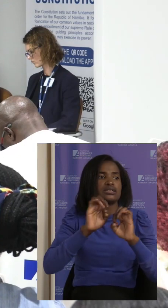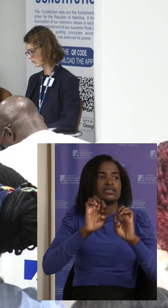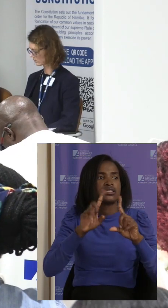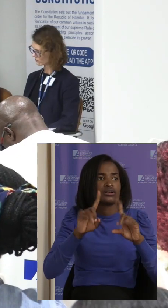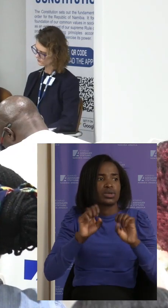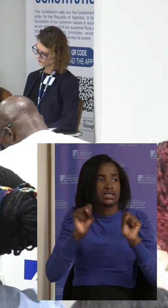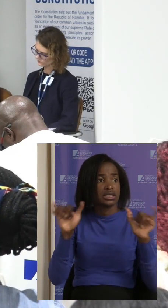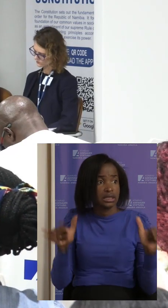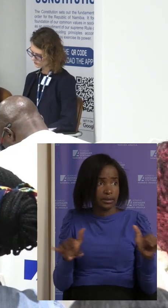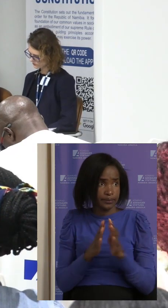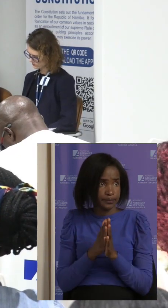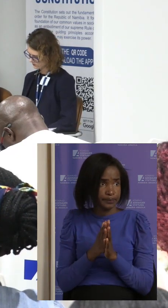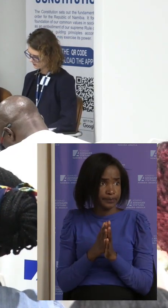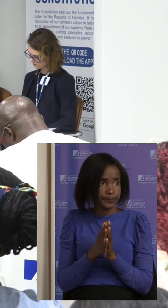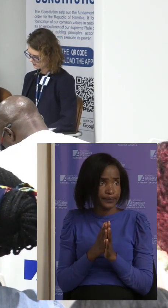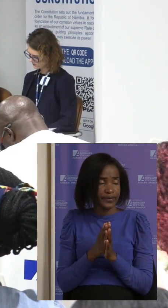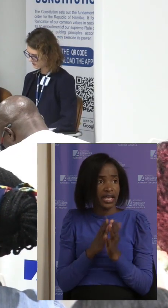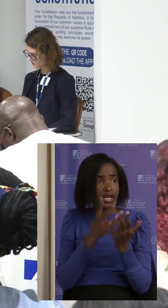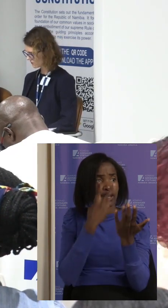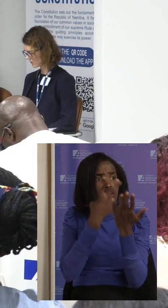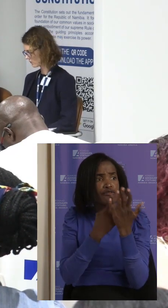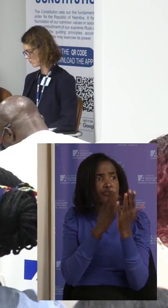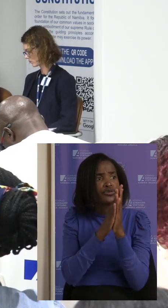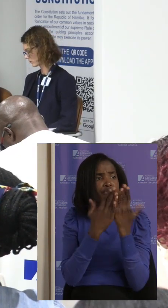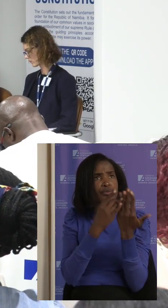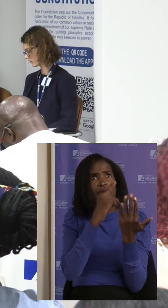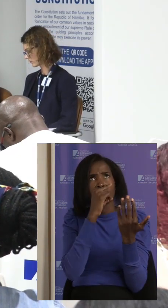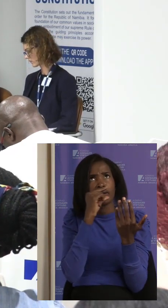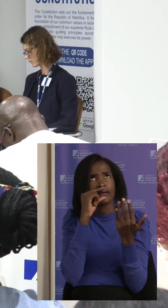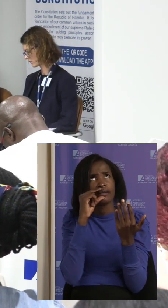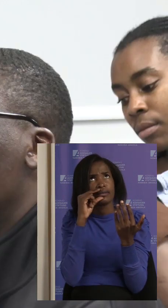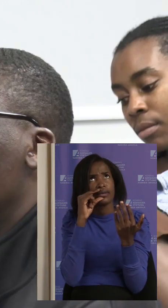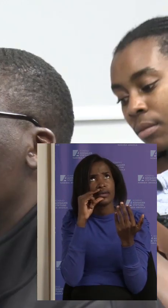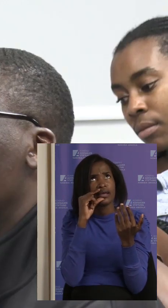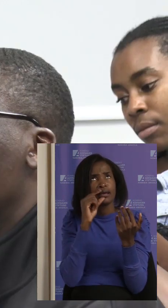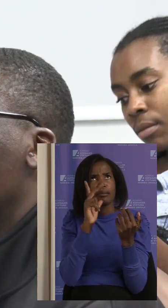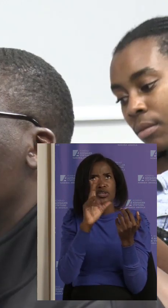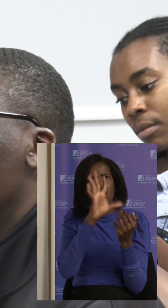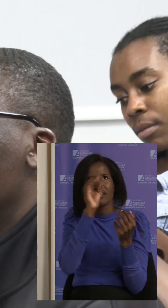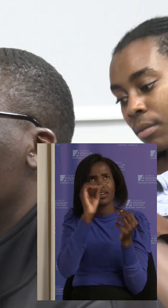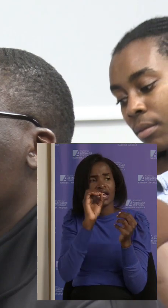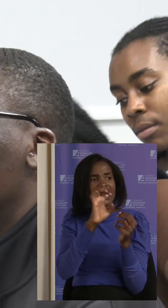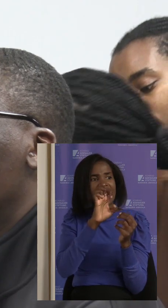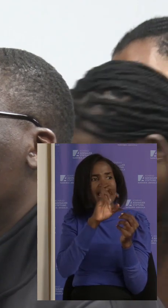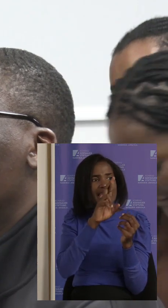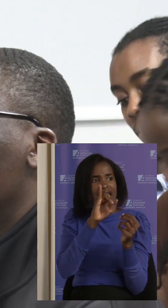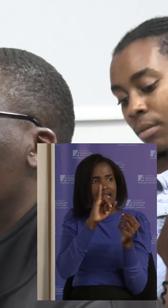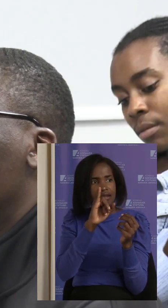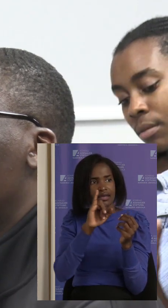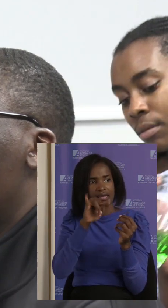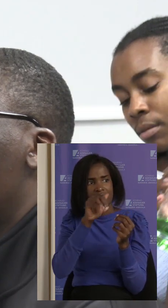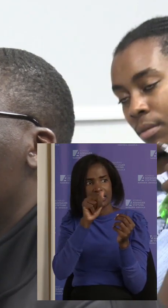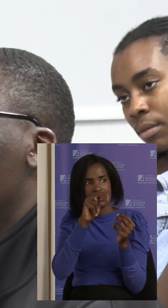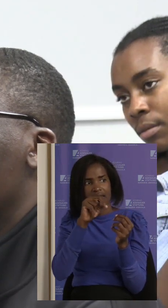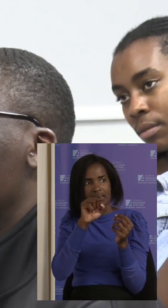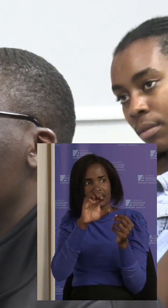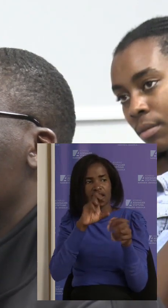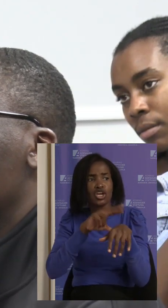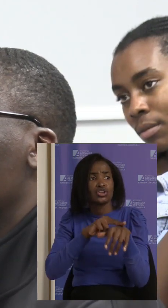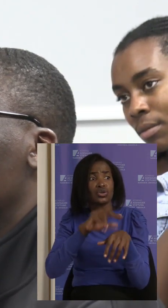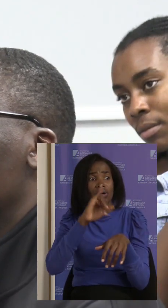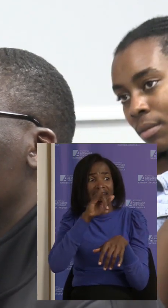if you read the book written by a non-African, Eric Johnson, Dr. Johnson wrote